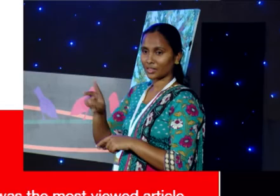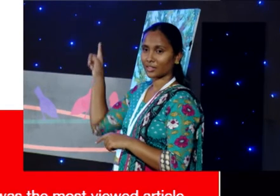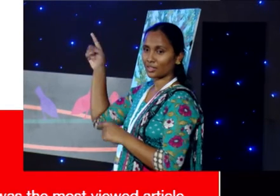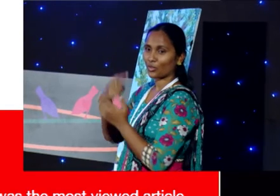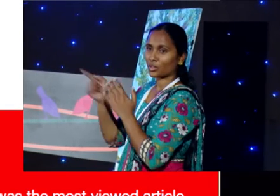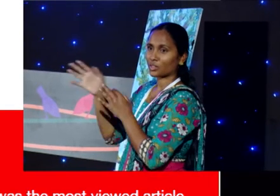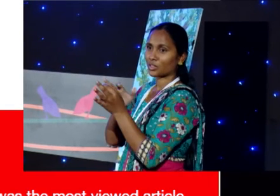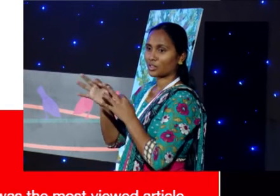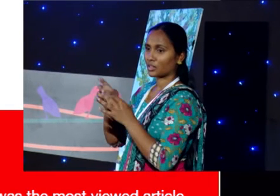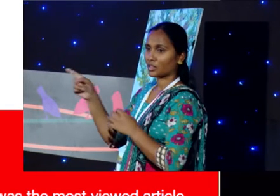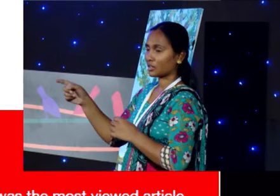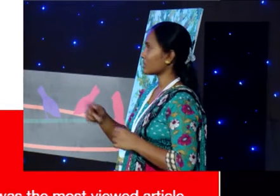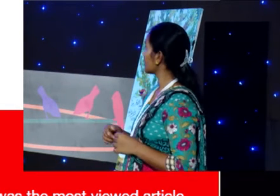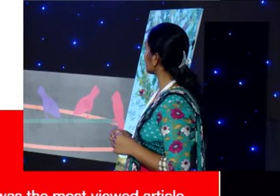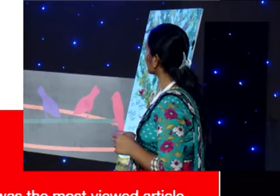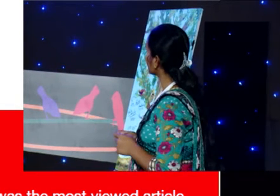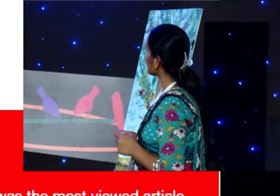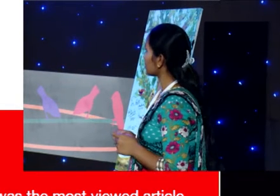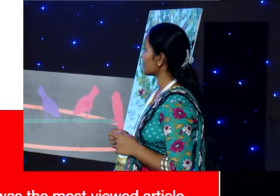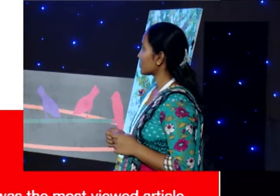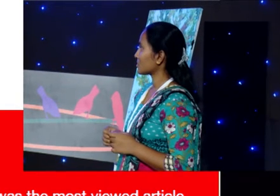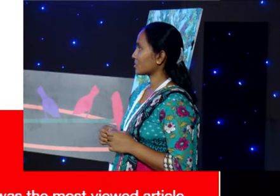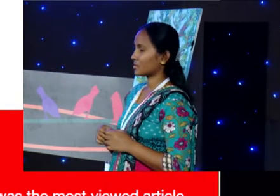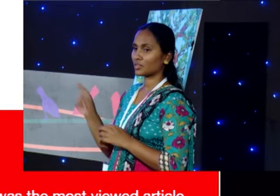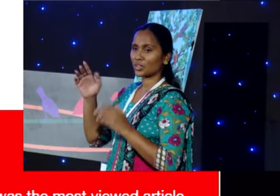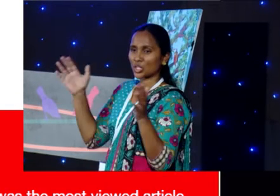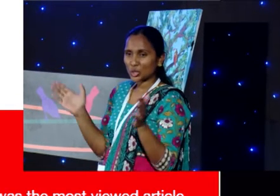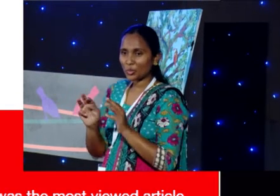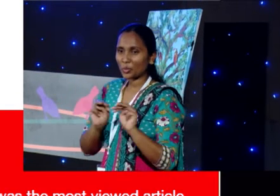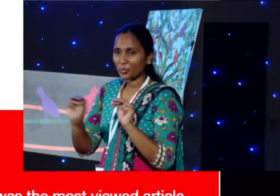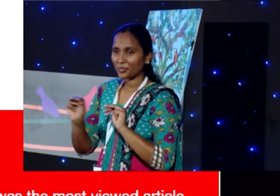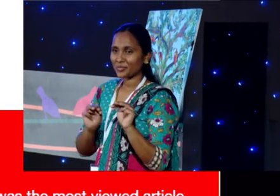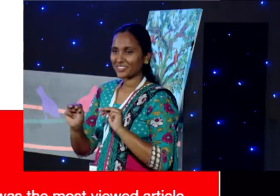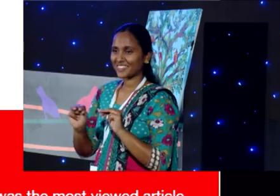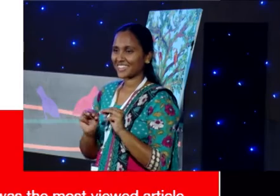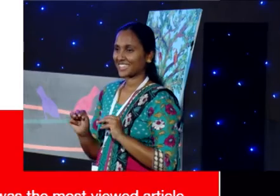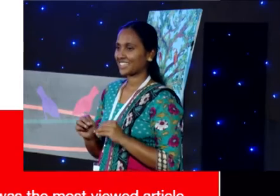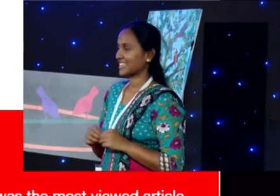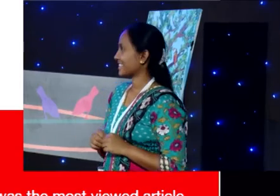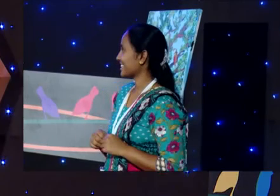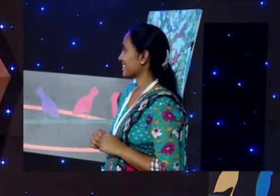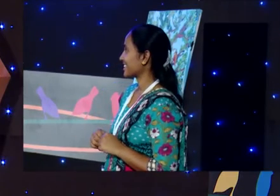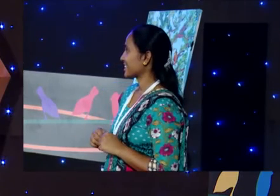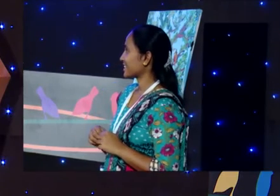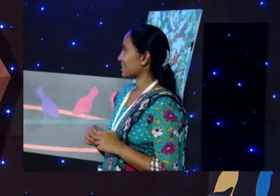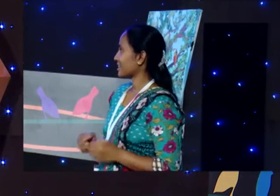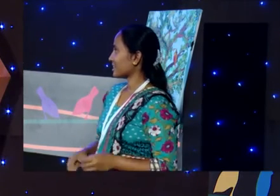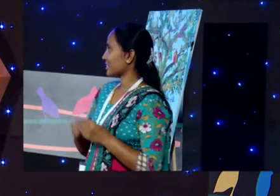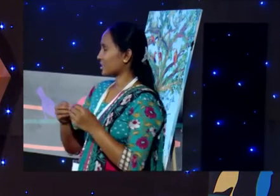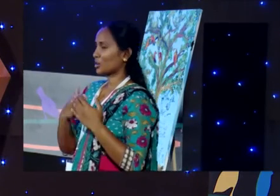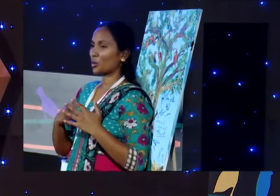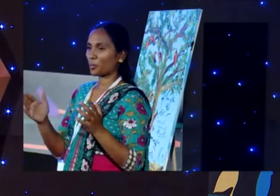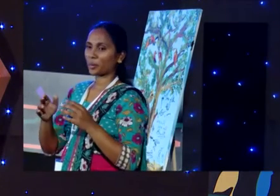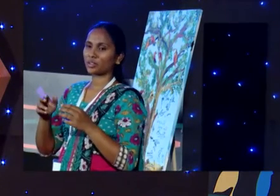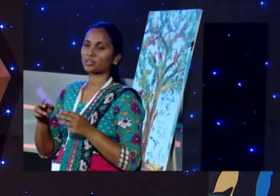who basically went and volunteered with them. You know, all along they were a small movement, and us publishing this story took them to a very global